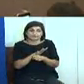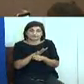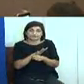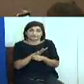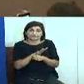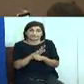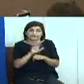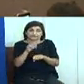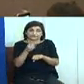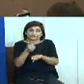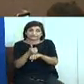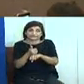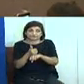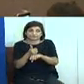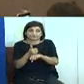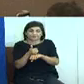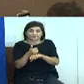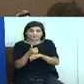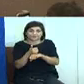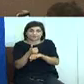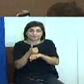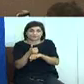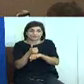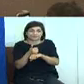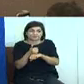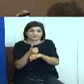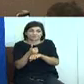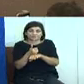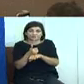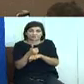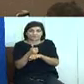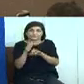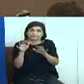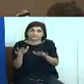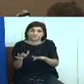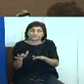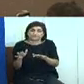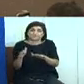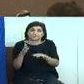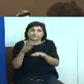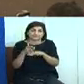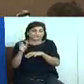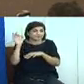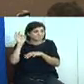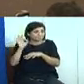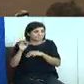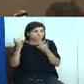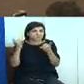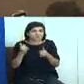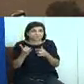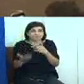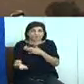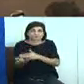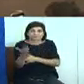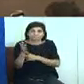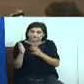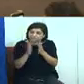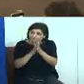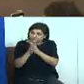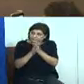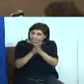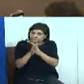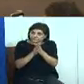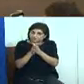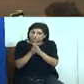in place and motivating the rest of us after the sermon this morning, motivating the rest of us to do the